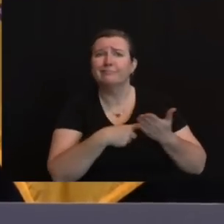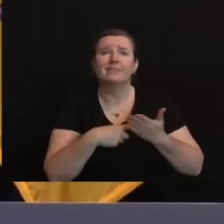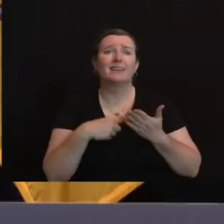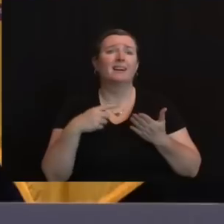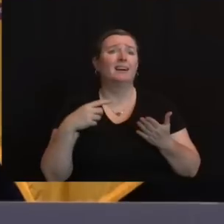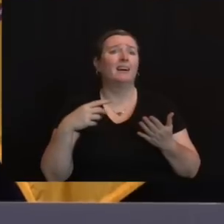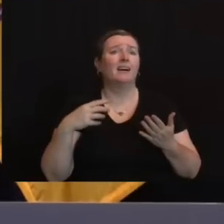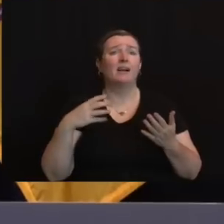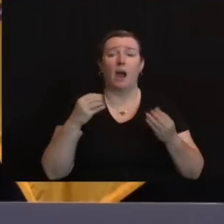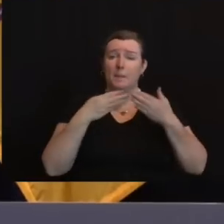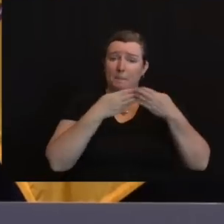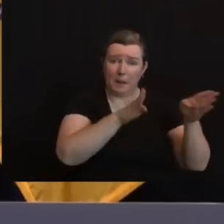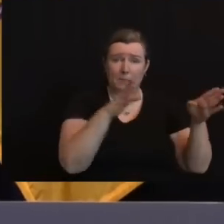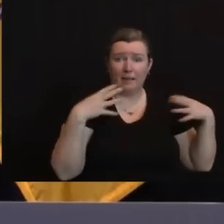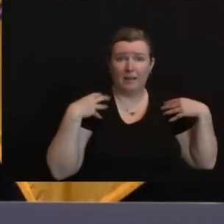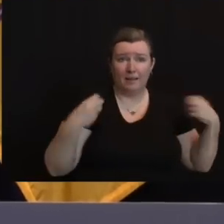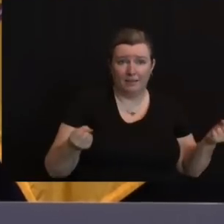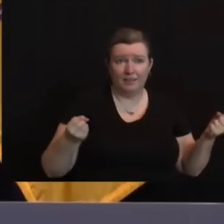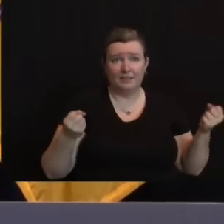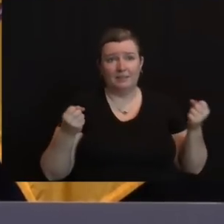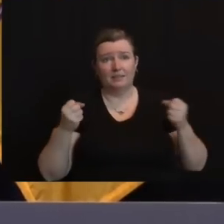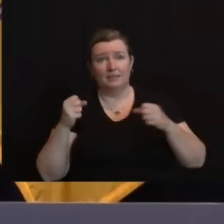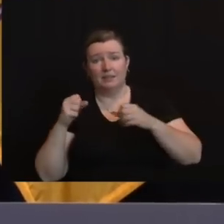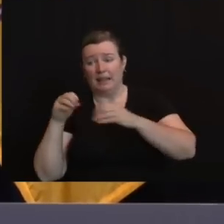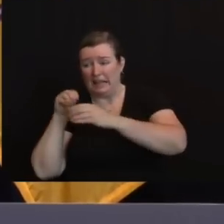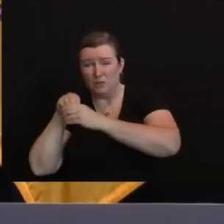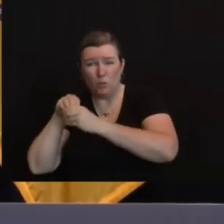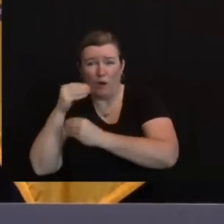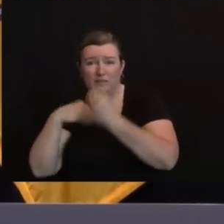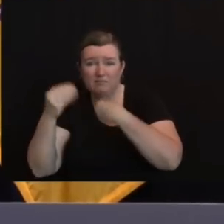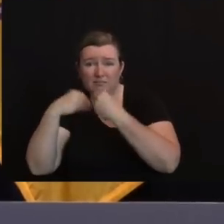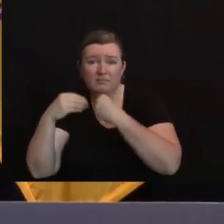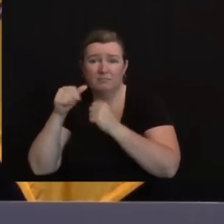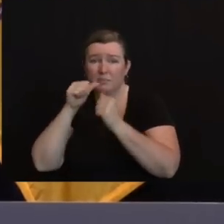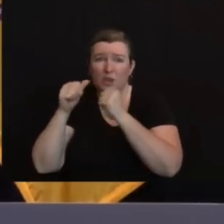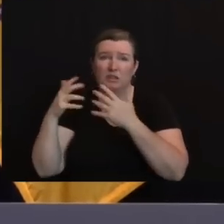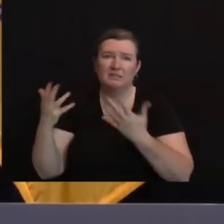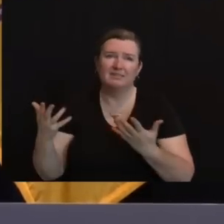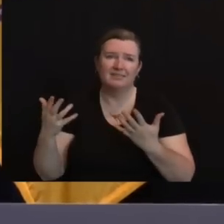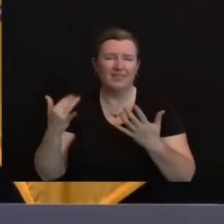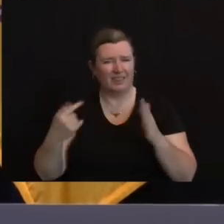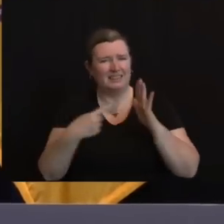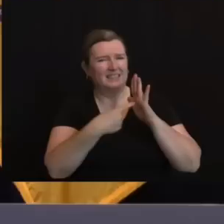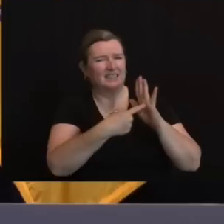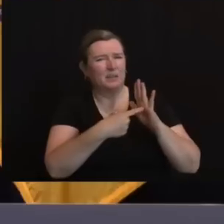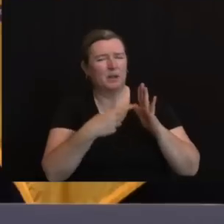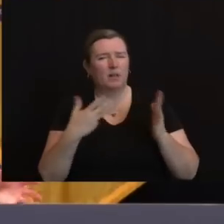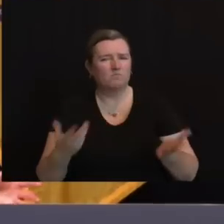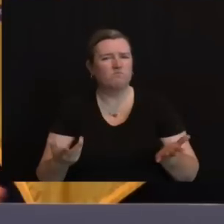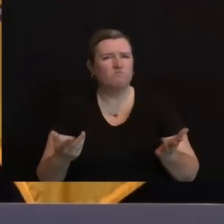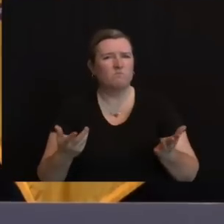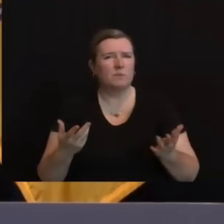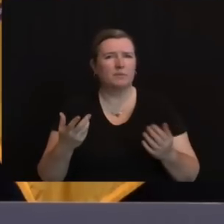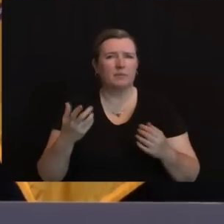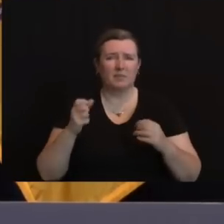health reality indoors at those locations. But they're the best example of an